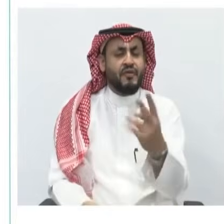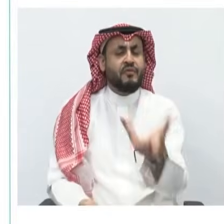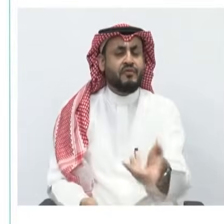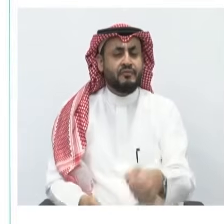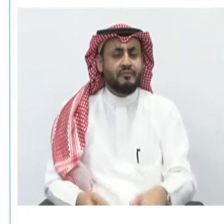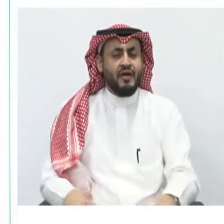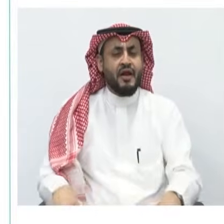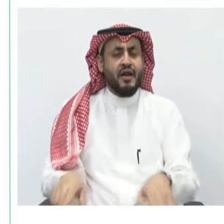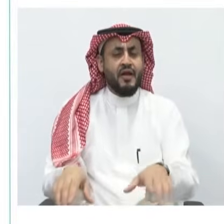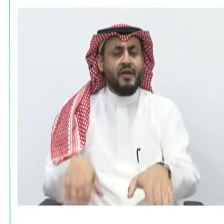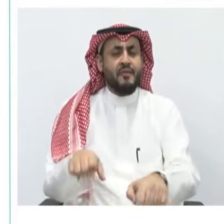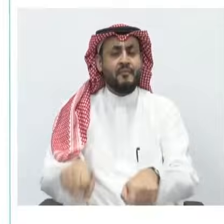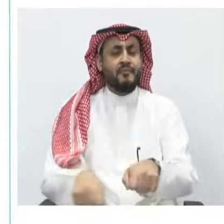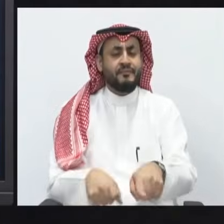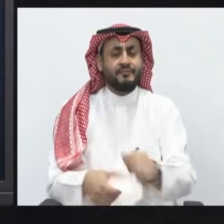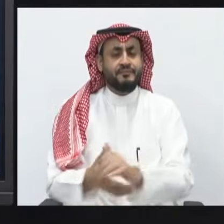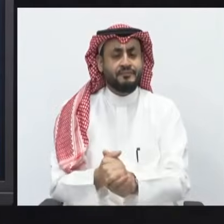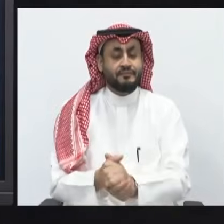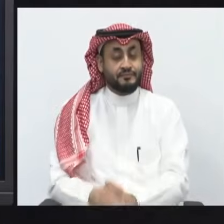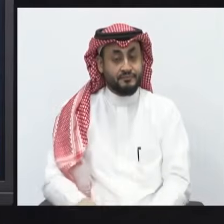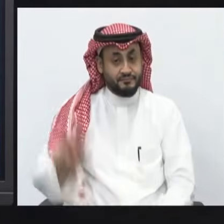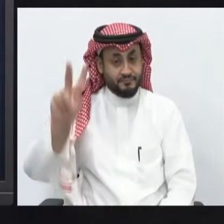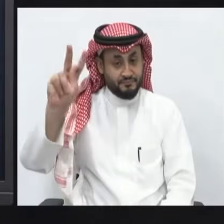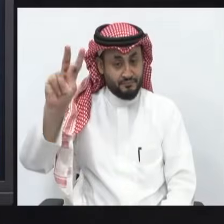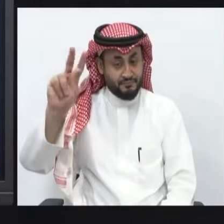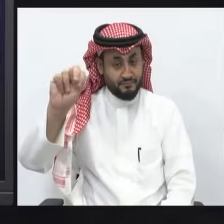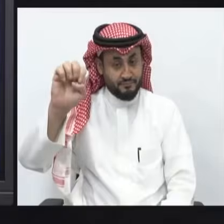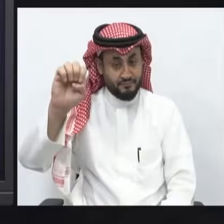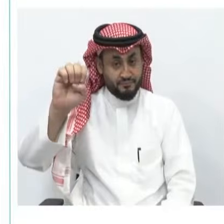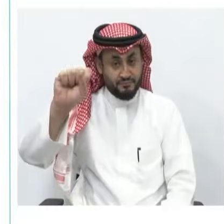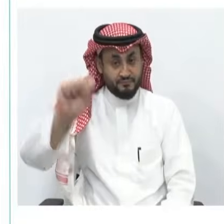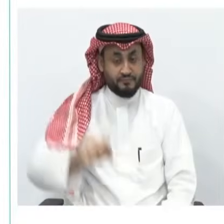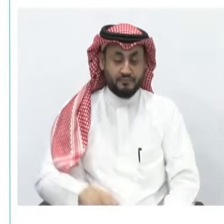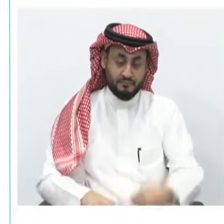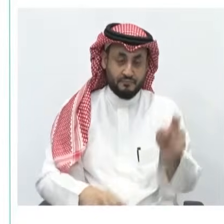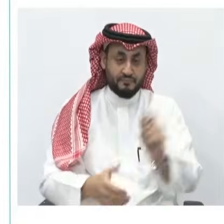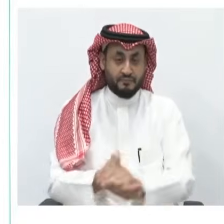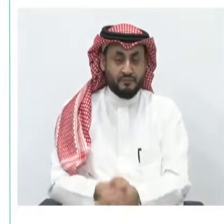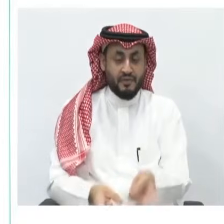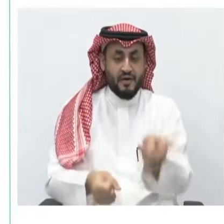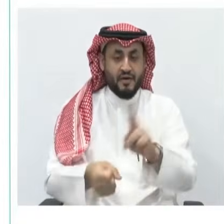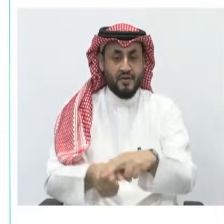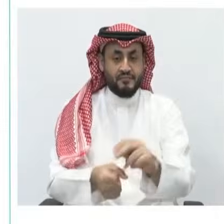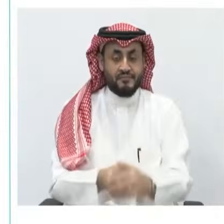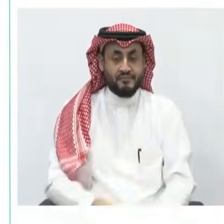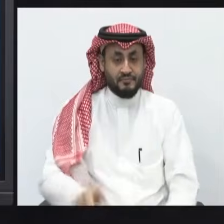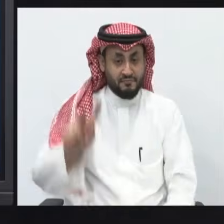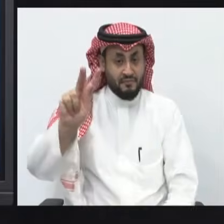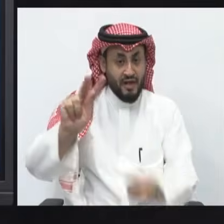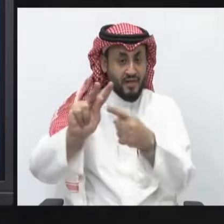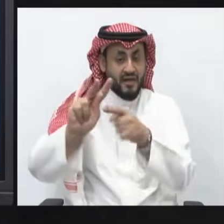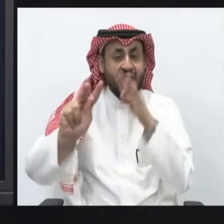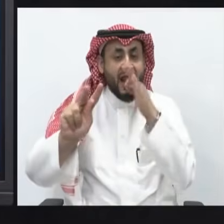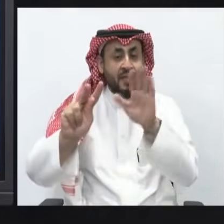Yes, these are knees. Excellent. Yes, knees. Knees. The K is